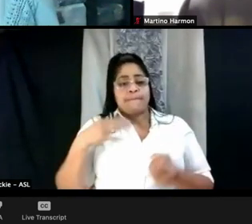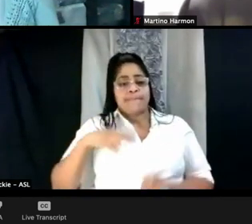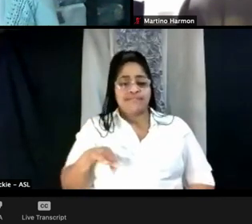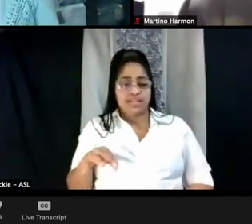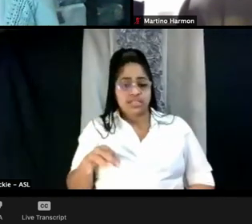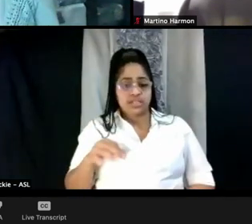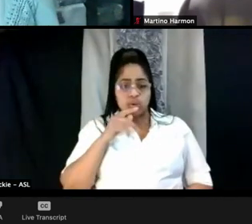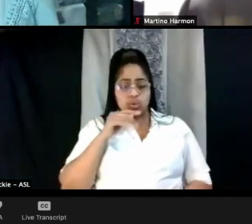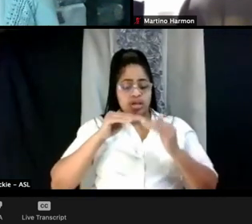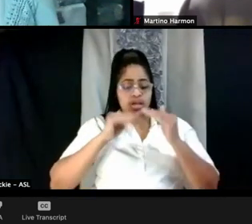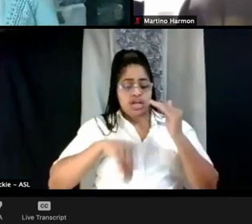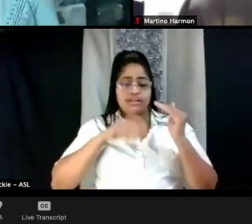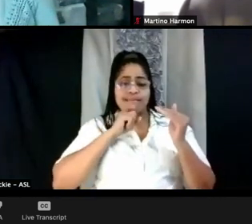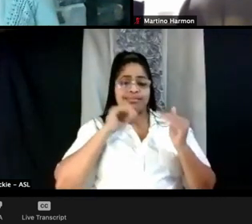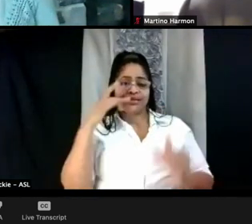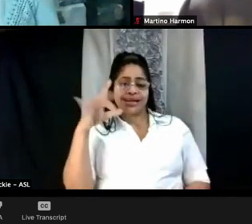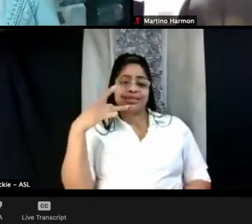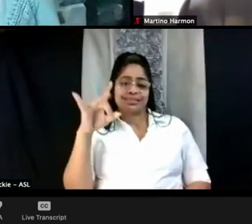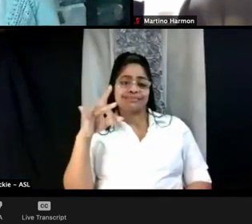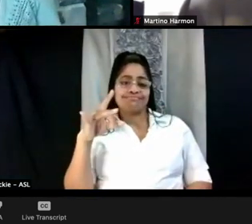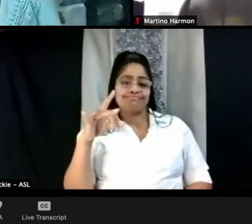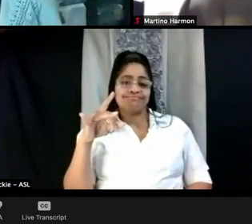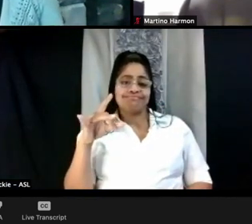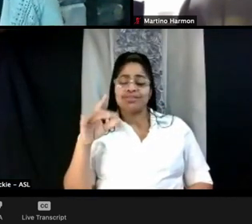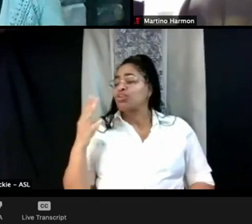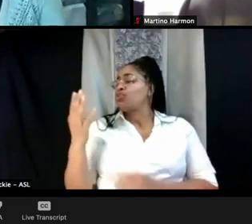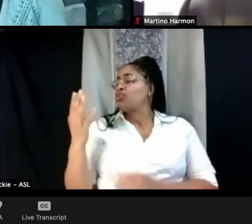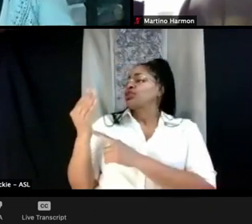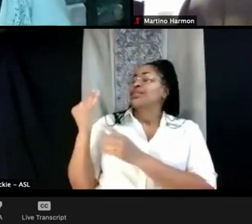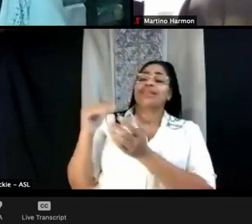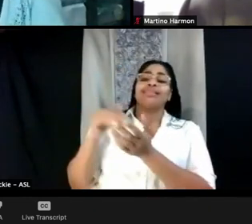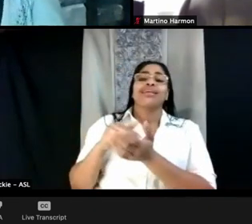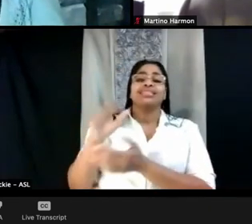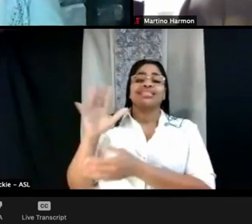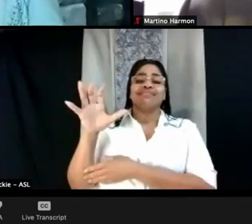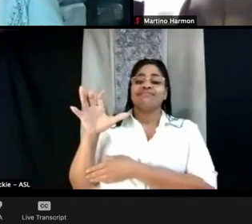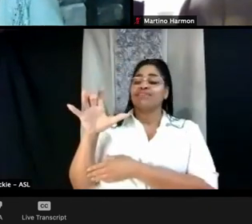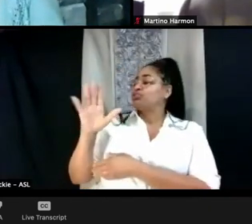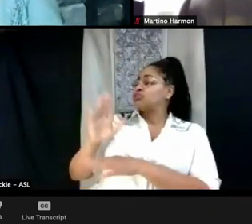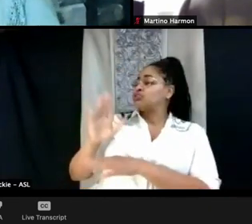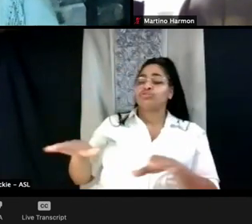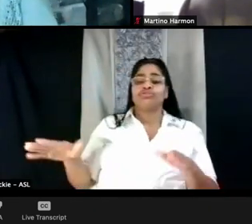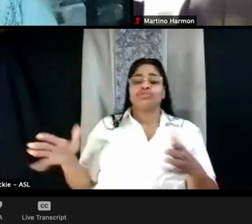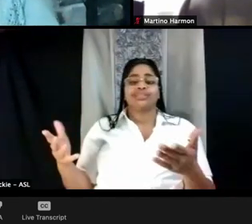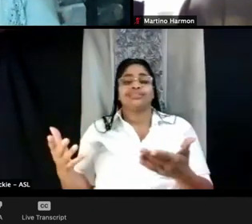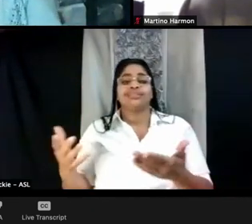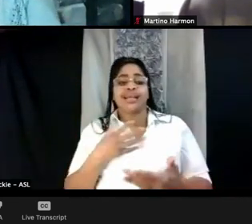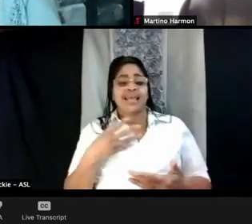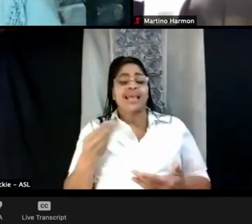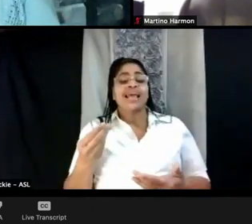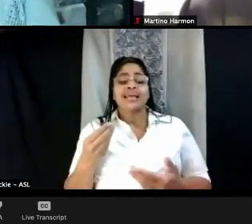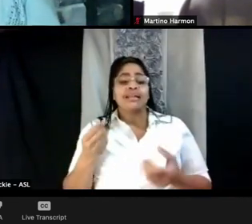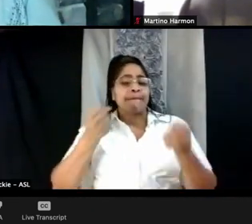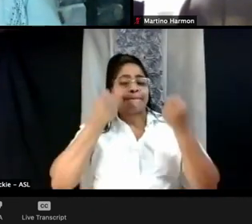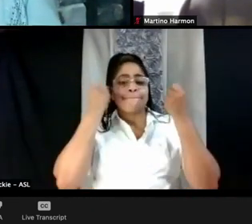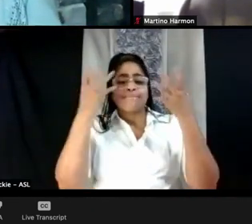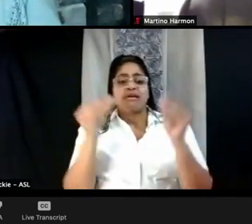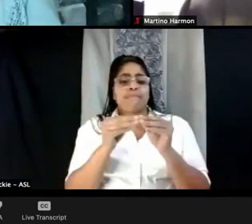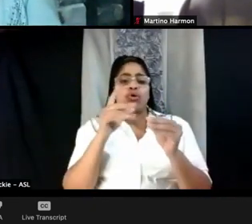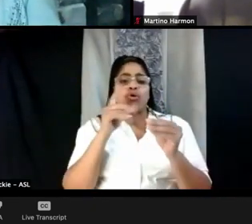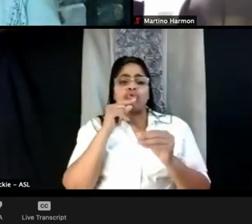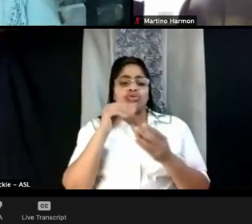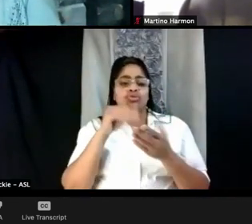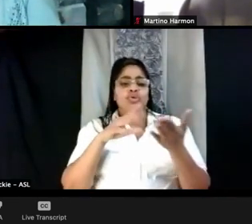that are under the age of 18 years. So 14,500 children. And there are many more for students who are